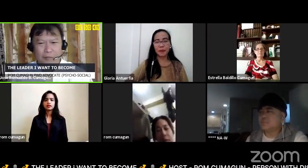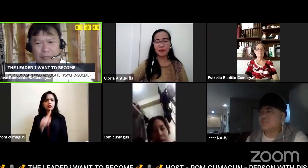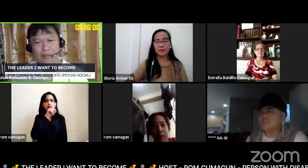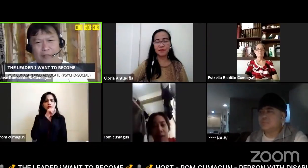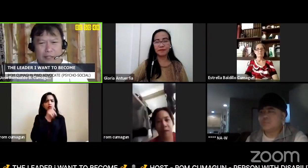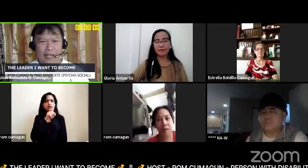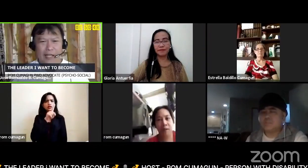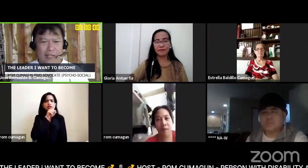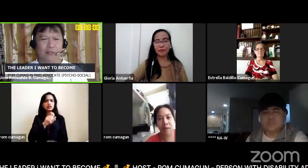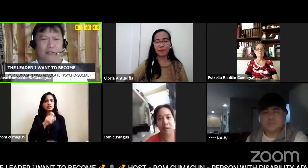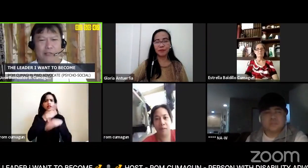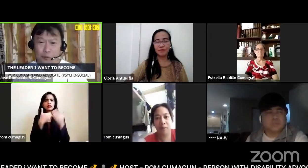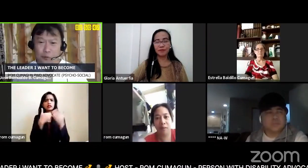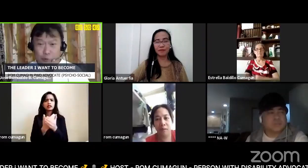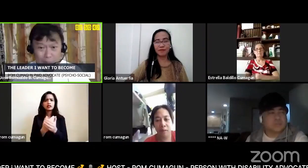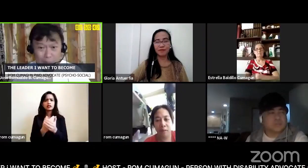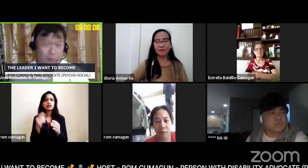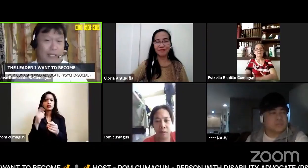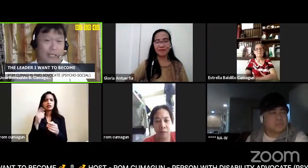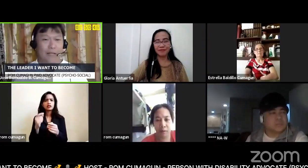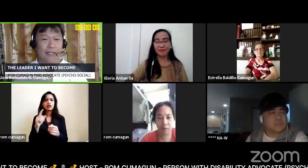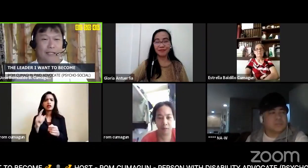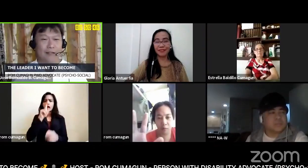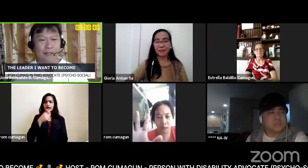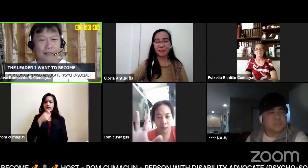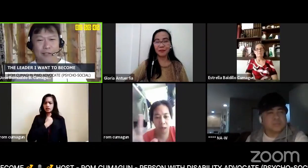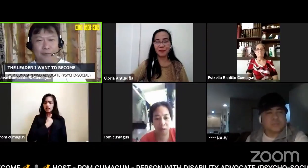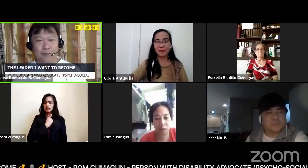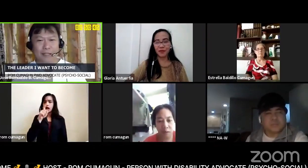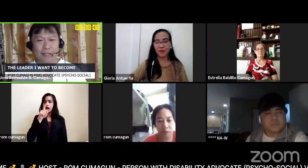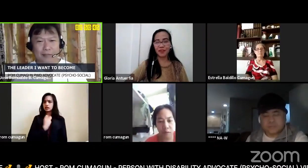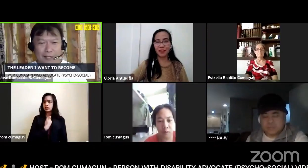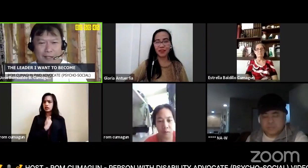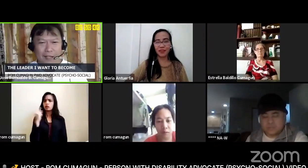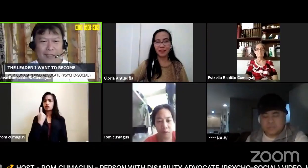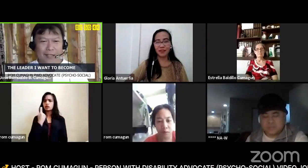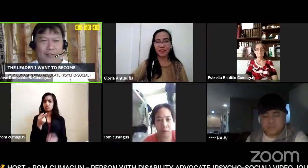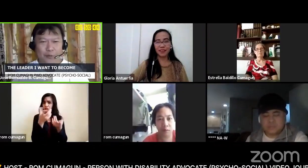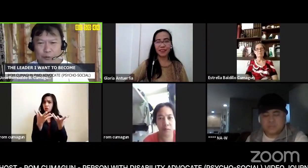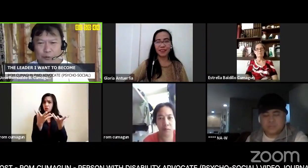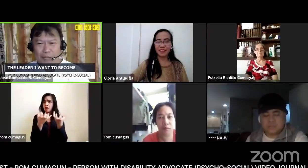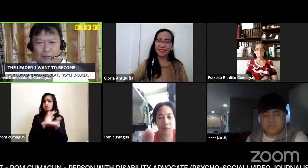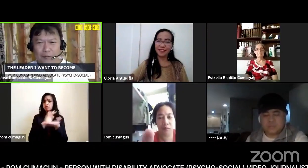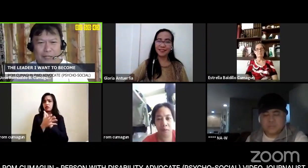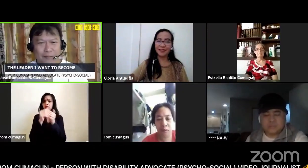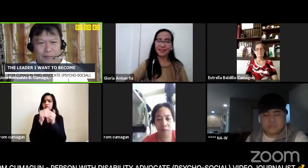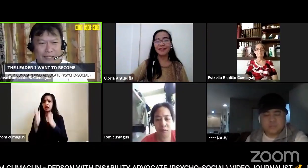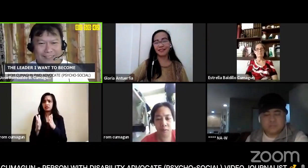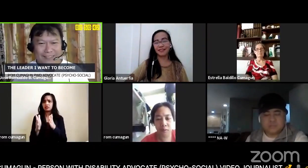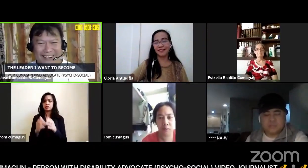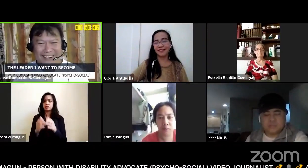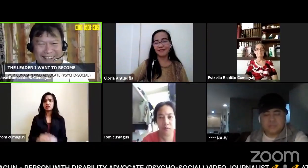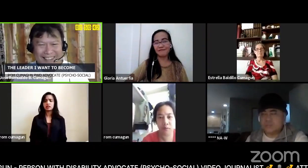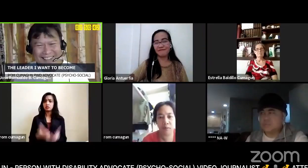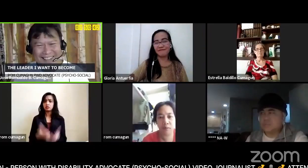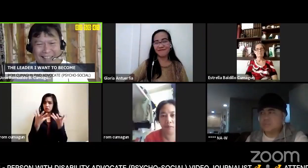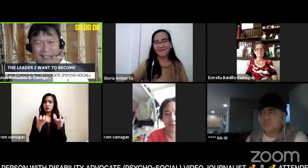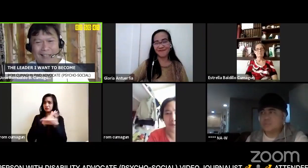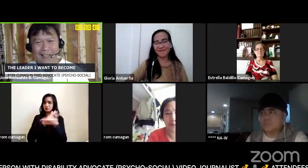question for everybody, okay? Just ask yourself, do you want to become a leader in the first place? Okay, do you want to become a